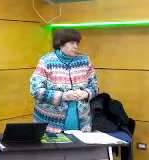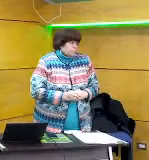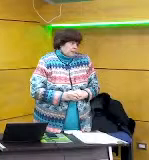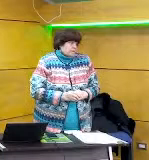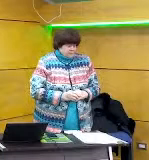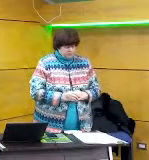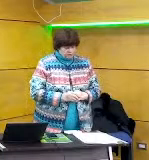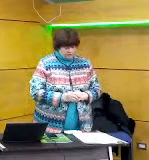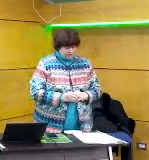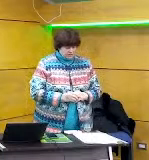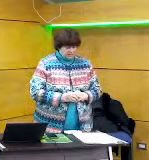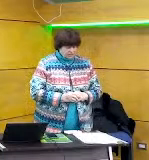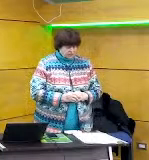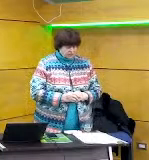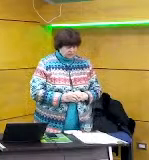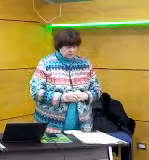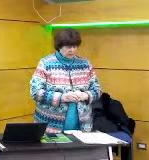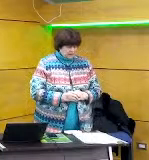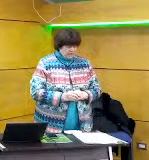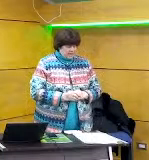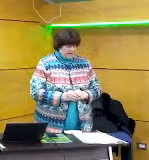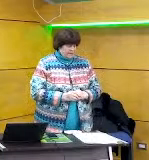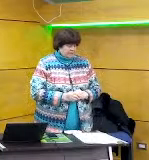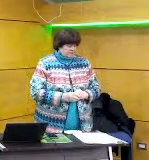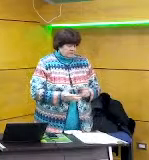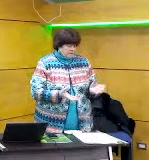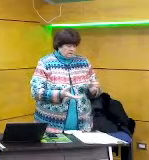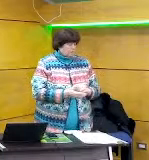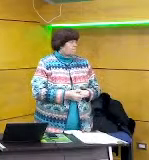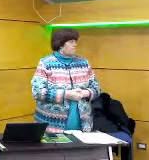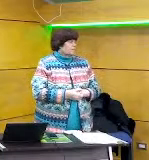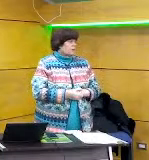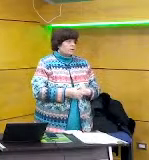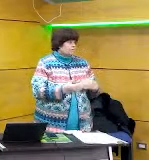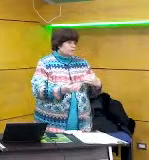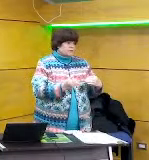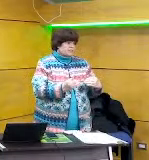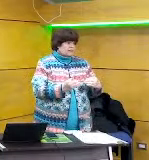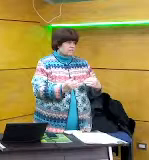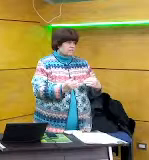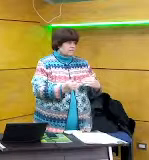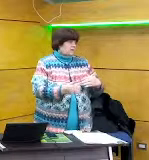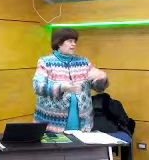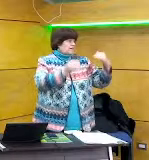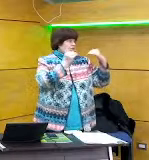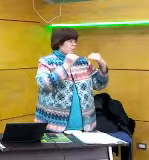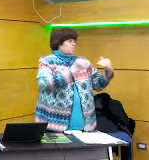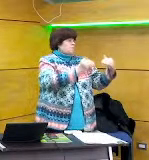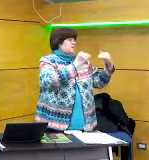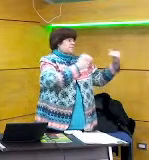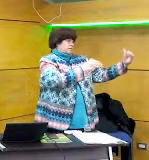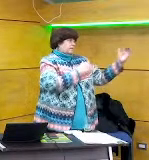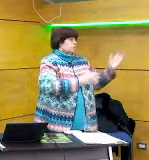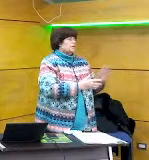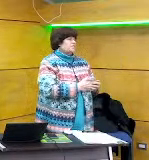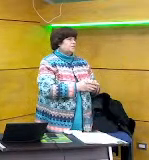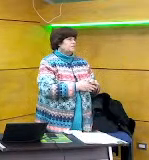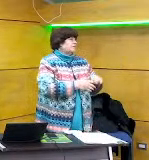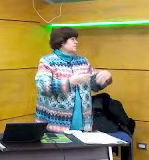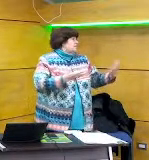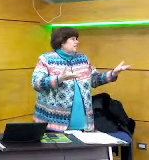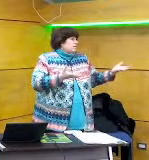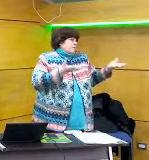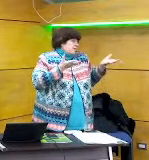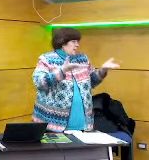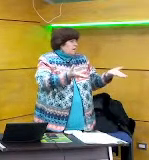that's given by the Ministry of Education here. And all of those texts meet the